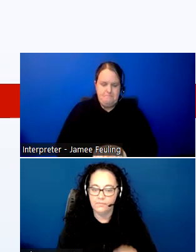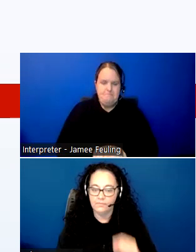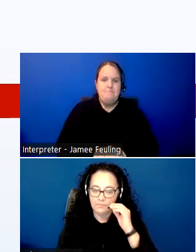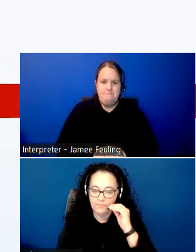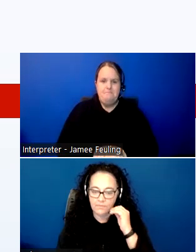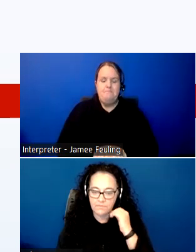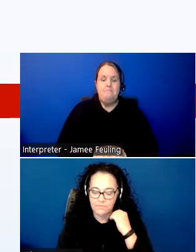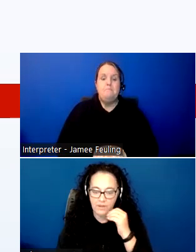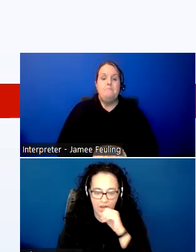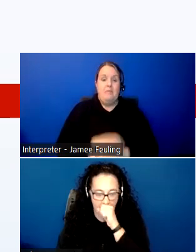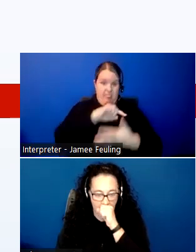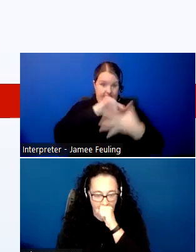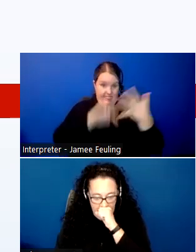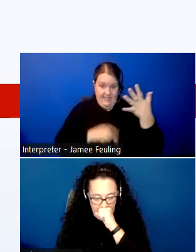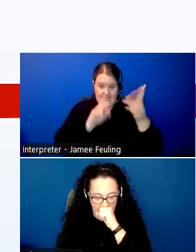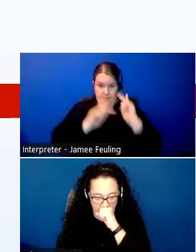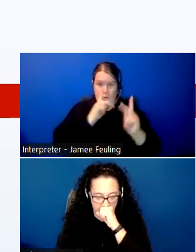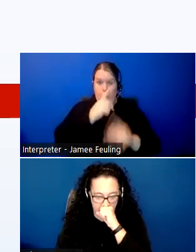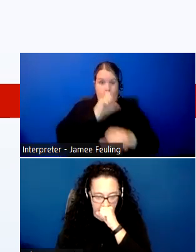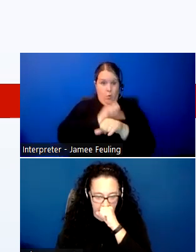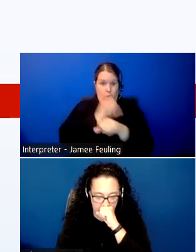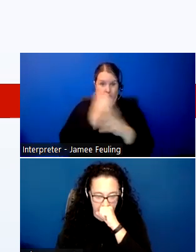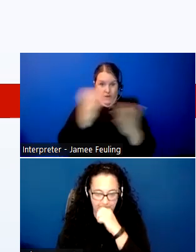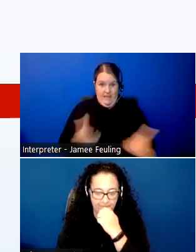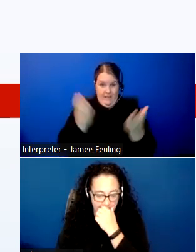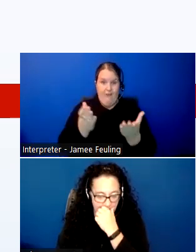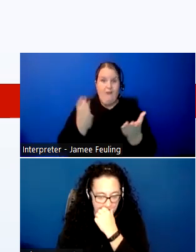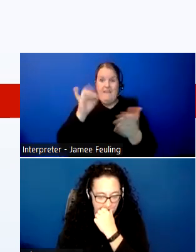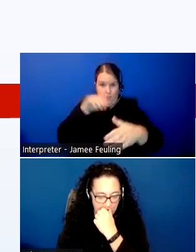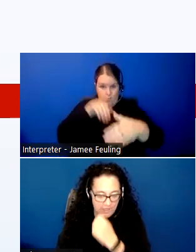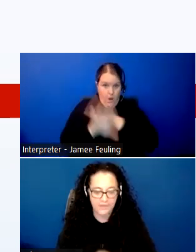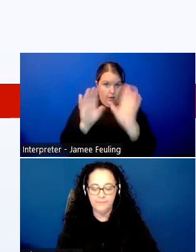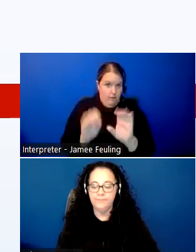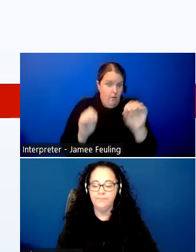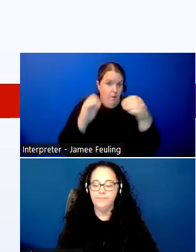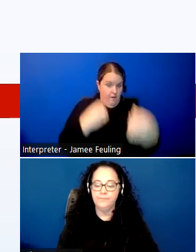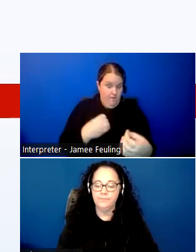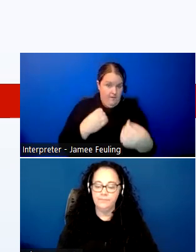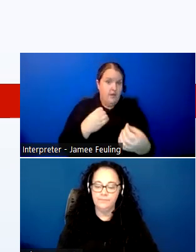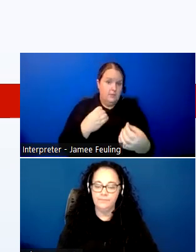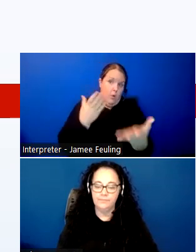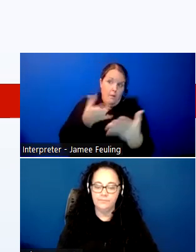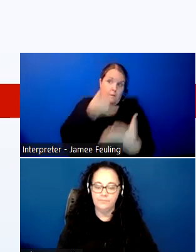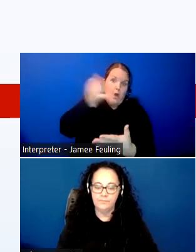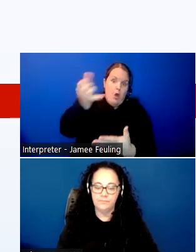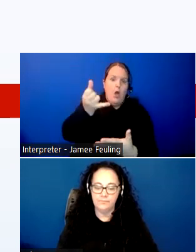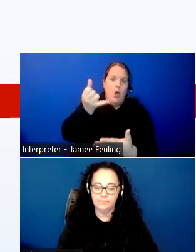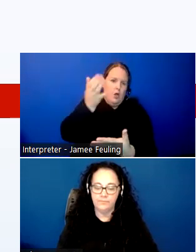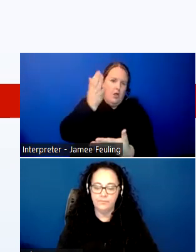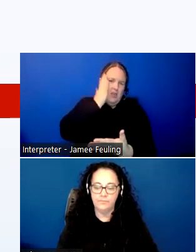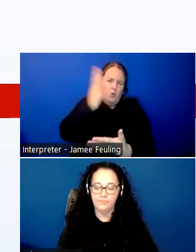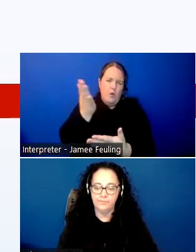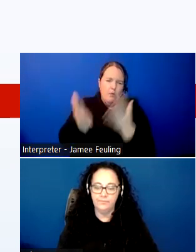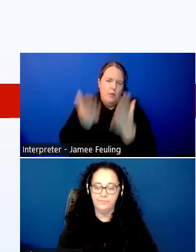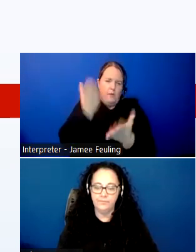This is our team. So if you were to walk into our office or maybe call, you'll most likely speak to either one of our student